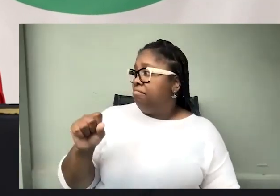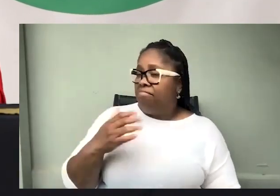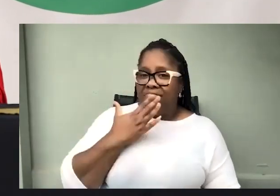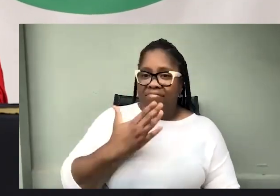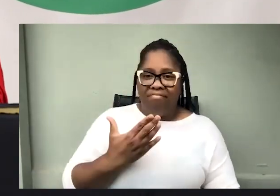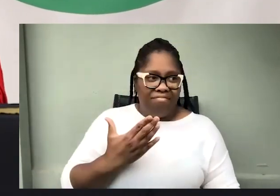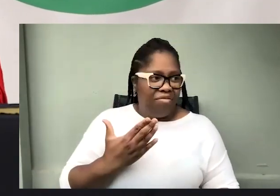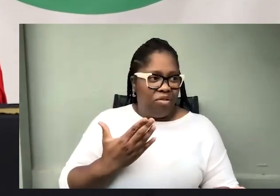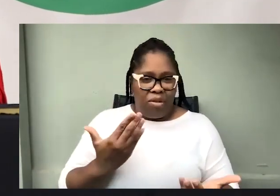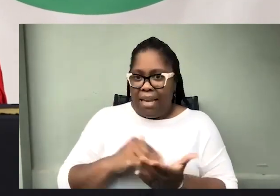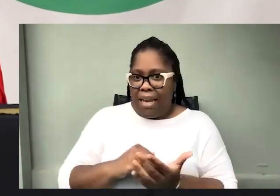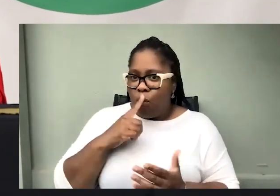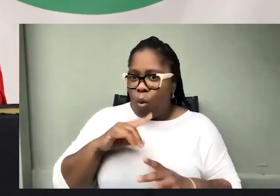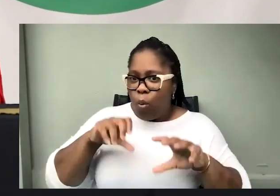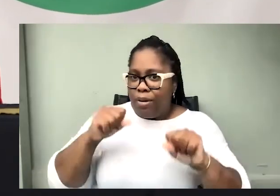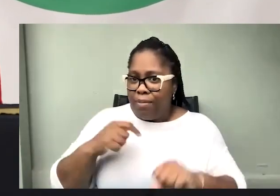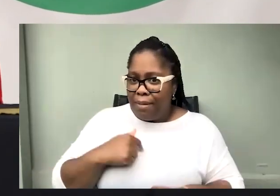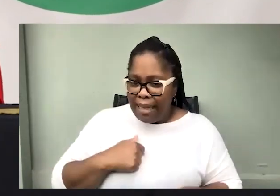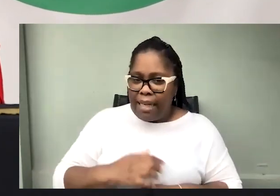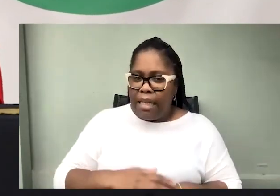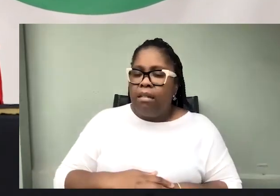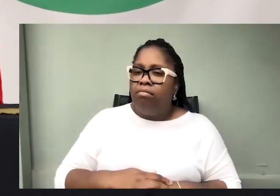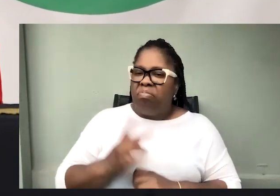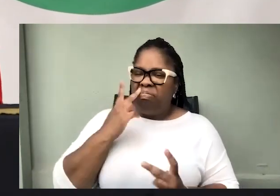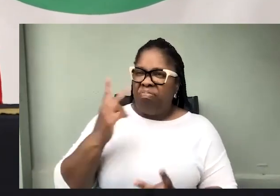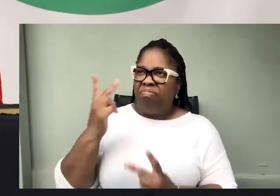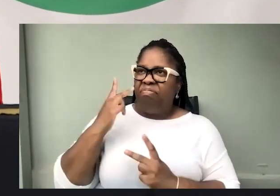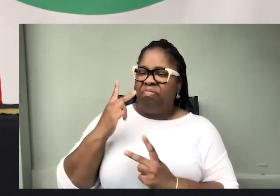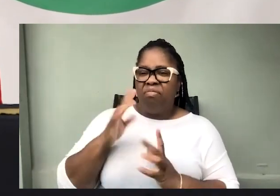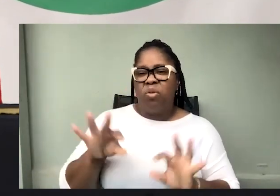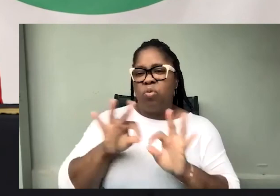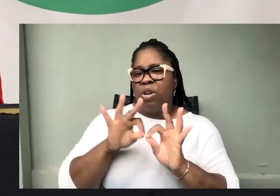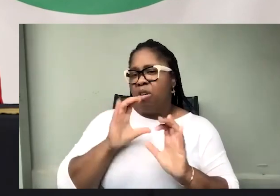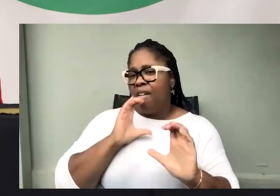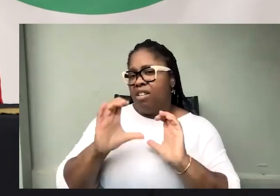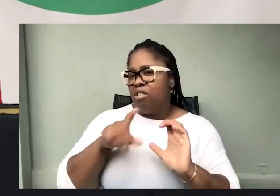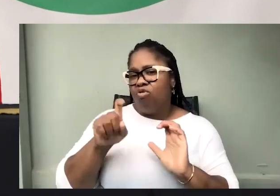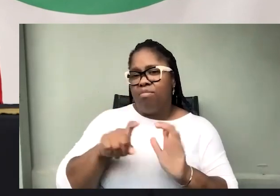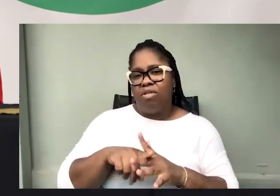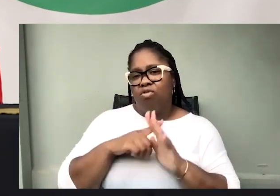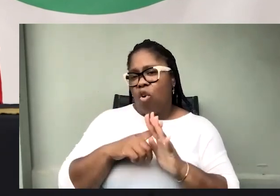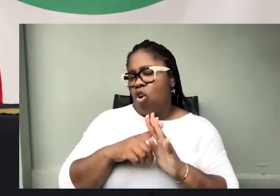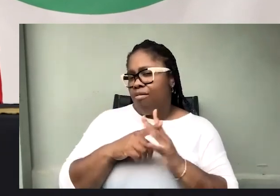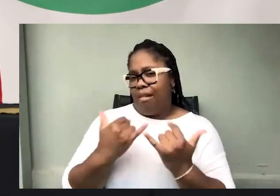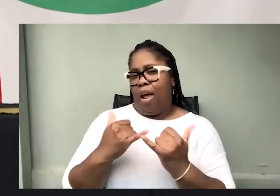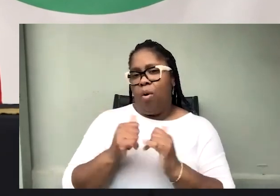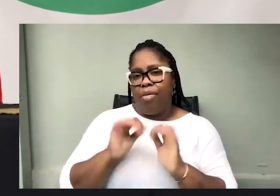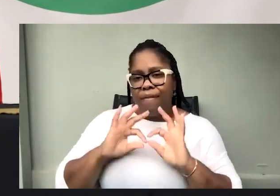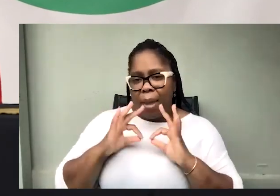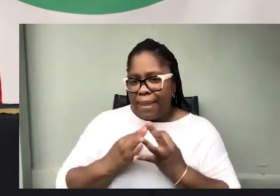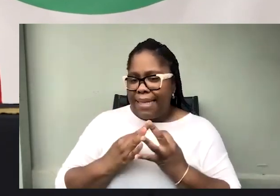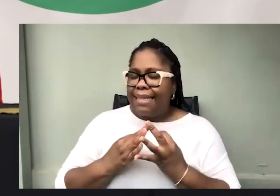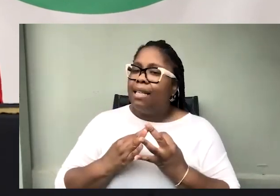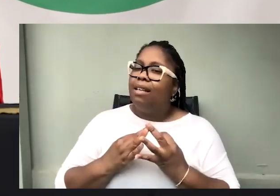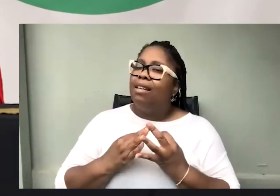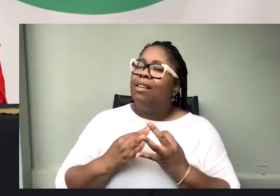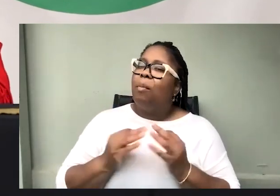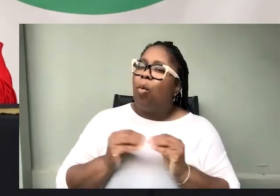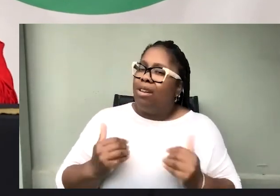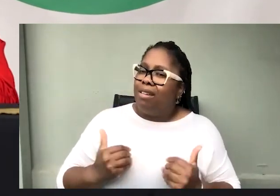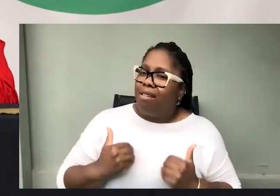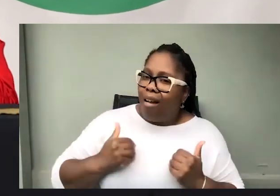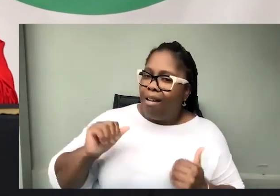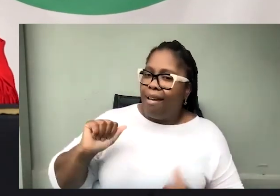having me. I just go back to the critical conversations that we need to start having with our families at younger and younger